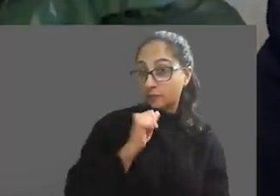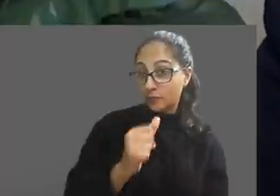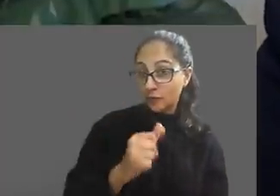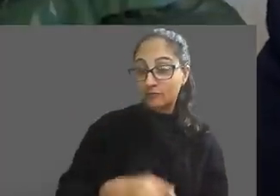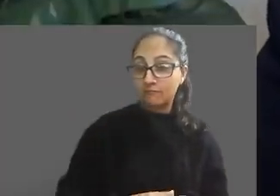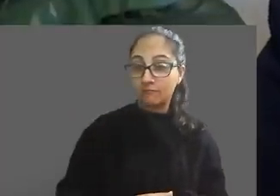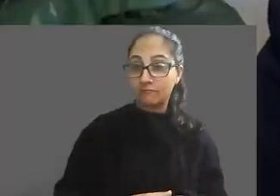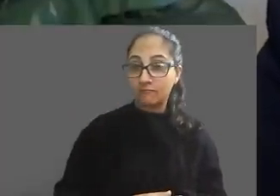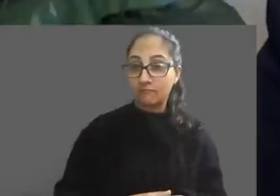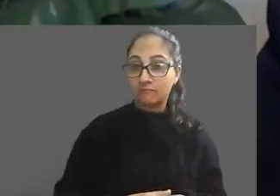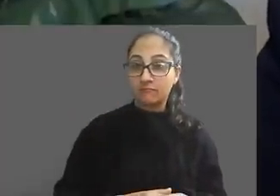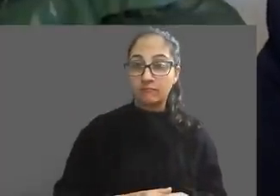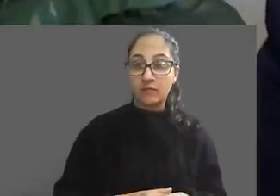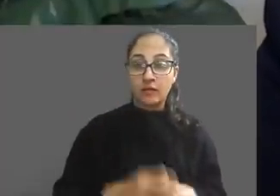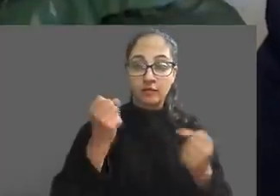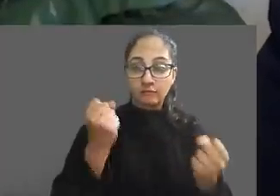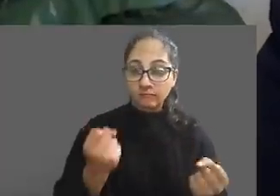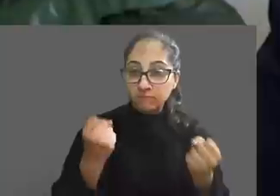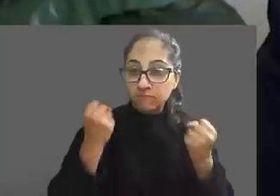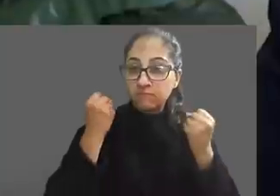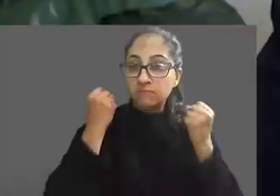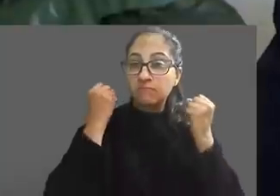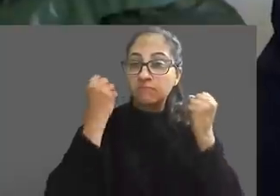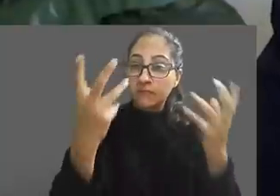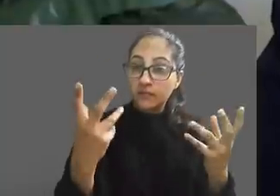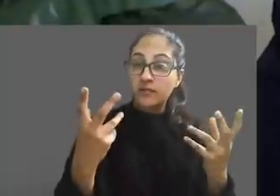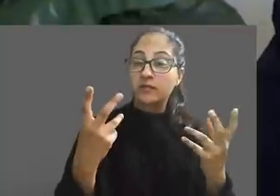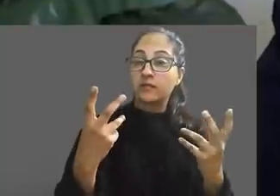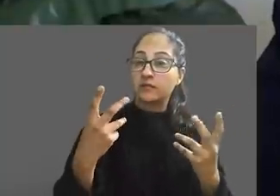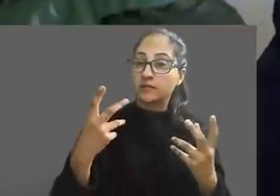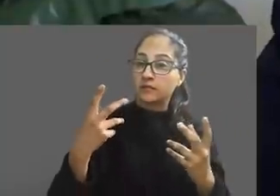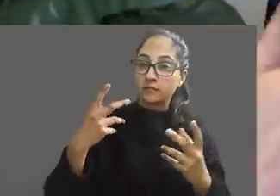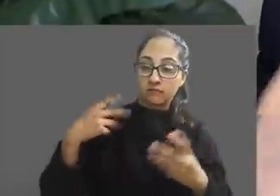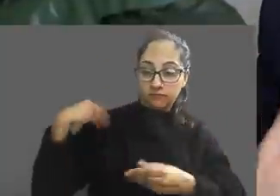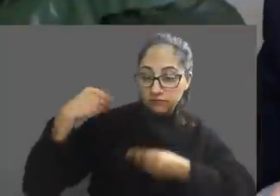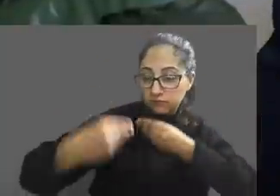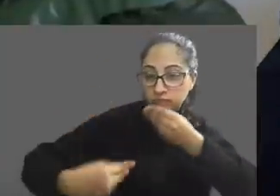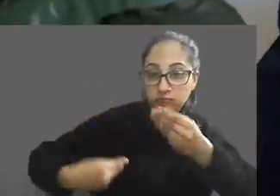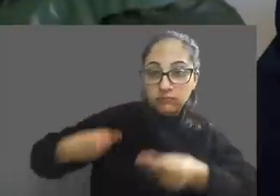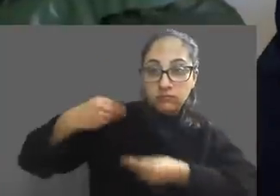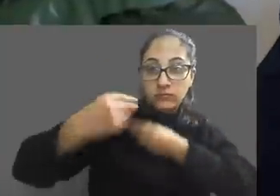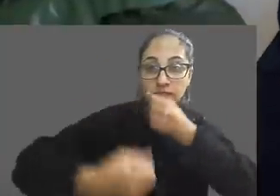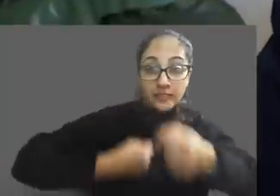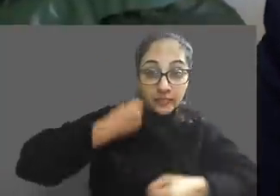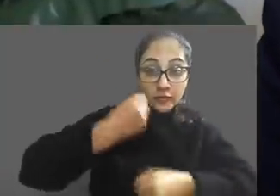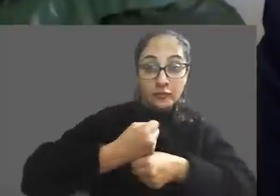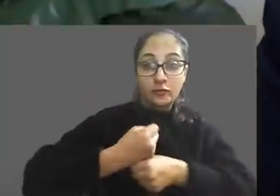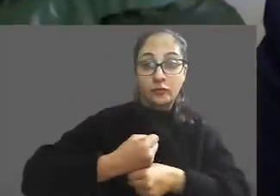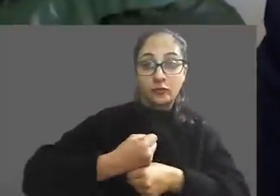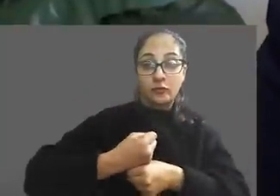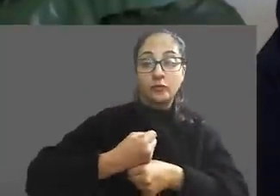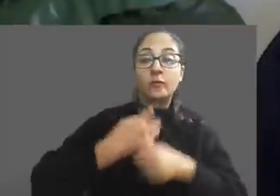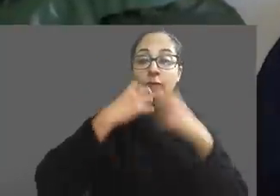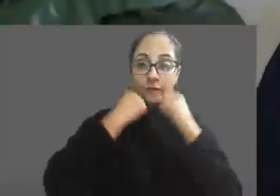Every one of us has benefited from countless volunteers in our Jamaat. How can we also